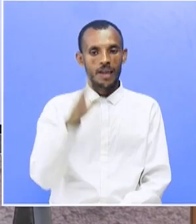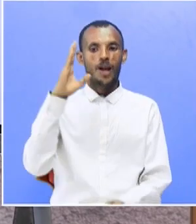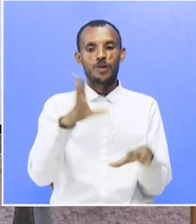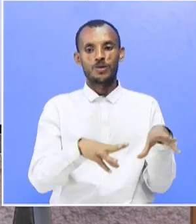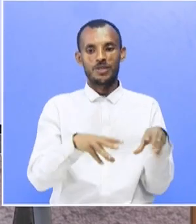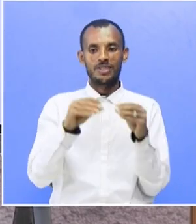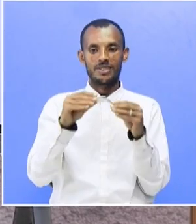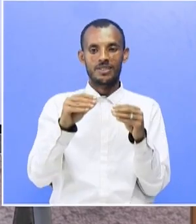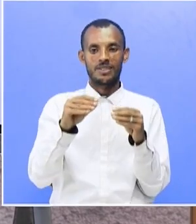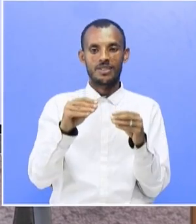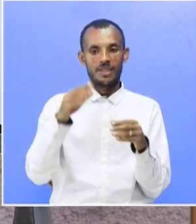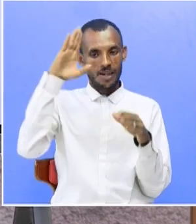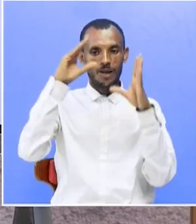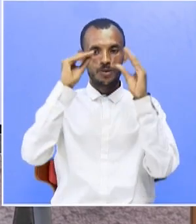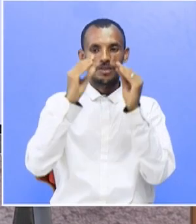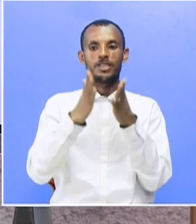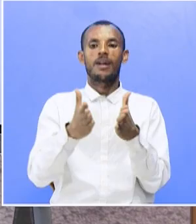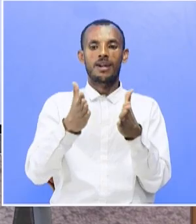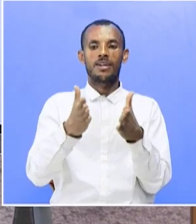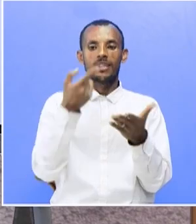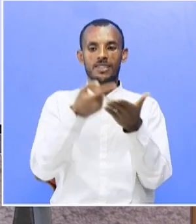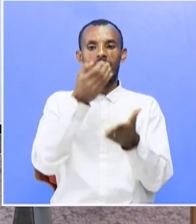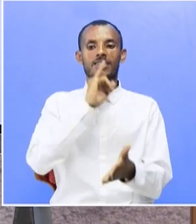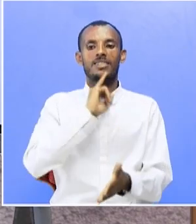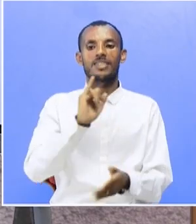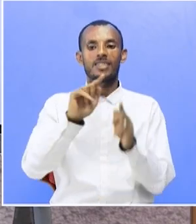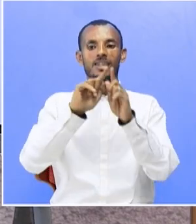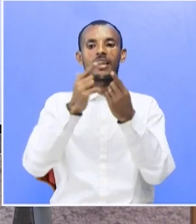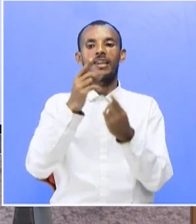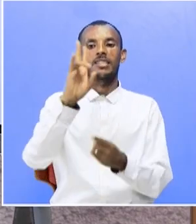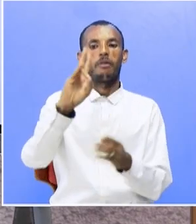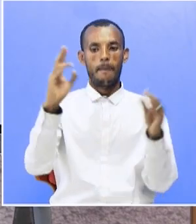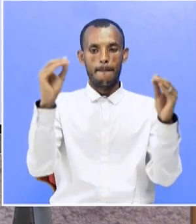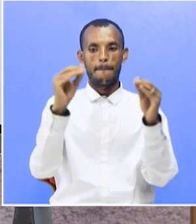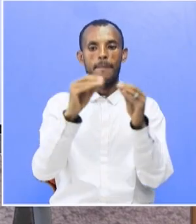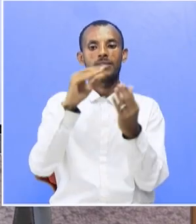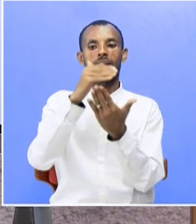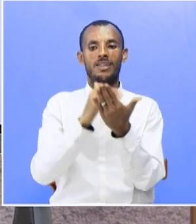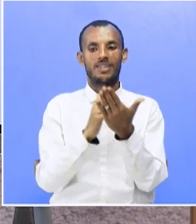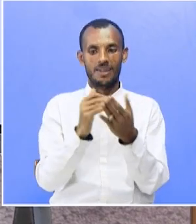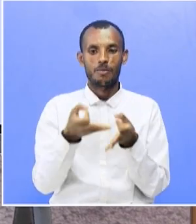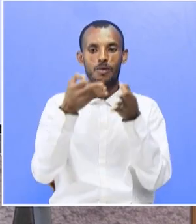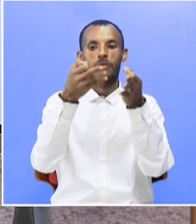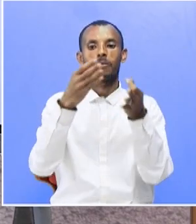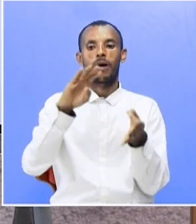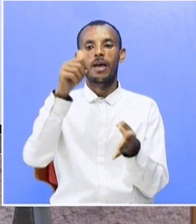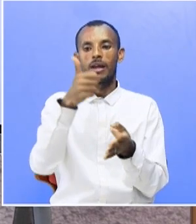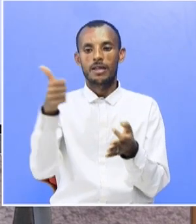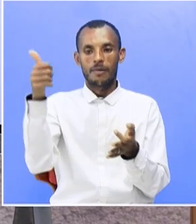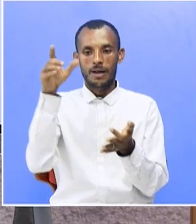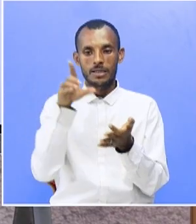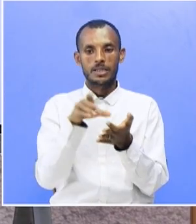Hello students, hello teacher. This is grade 7 mathematics lesson brought to you by Addis Ababa